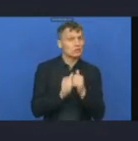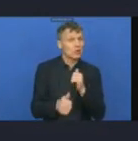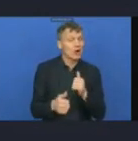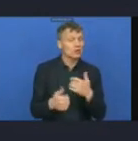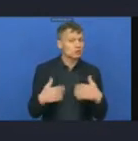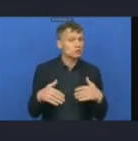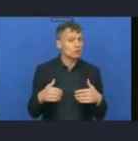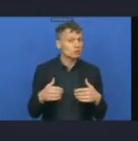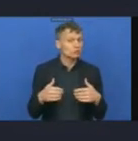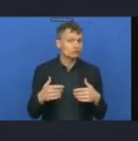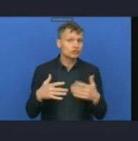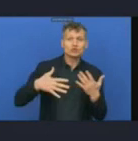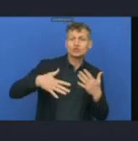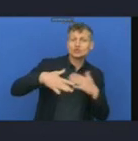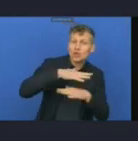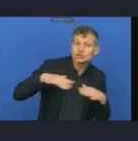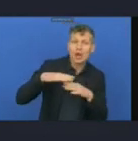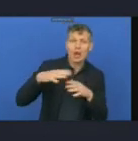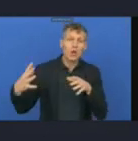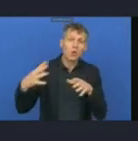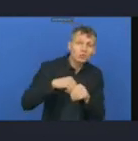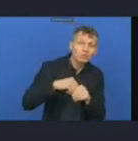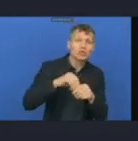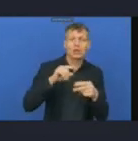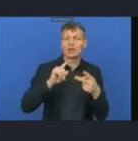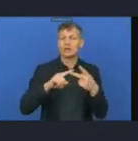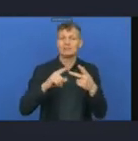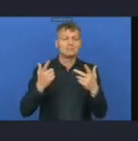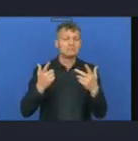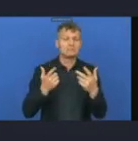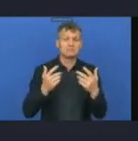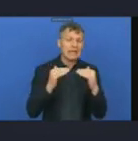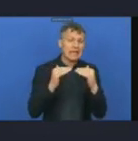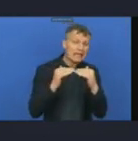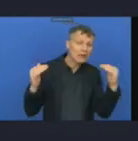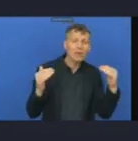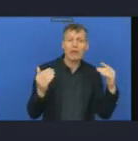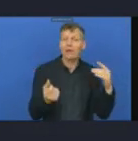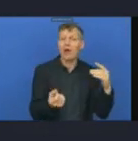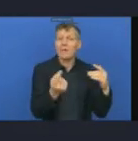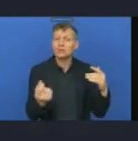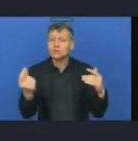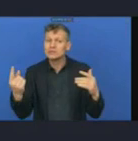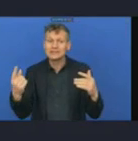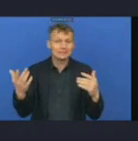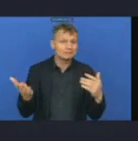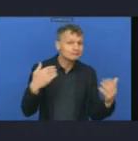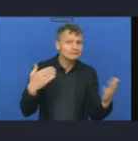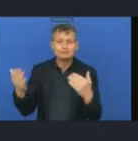regarding social inclusion of or equal opportunities. So with this action, the aim is really